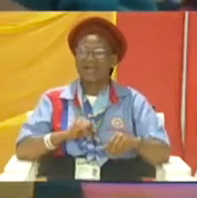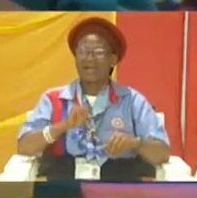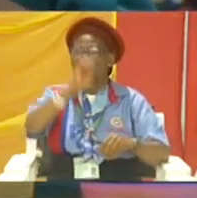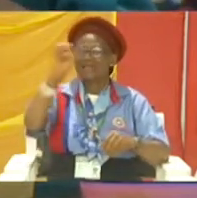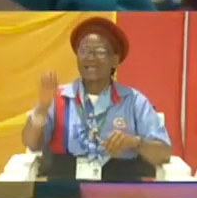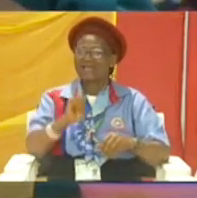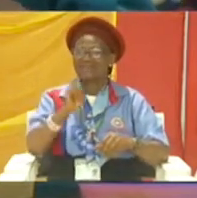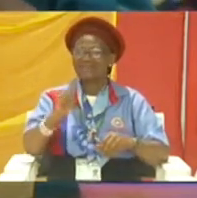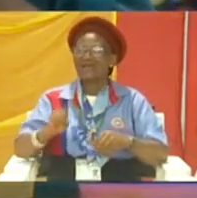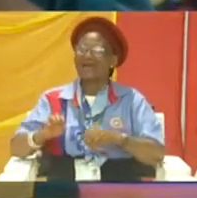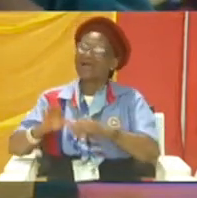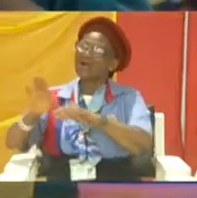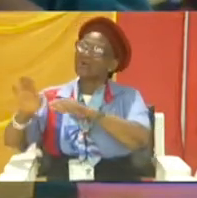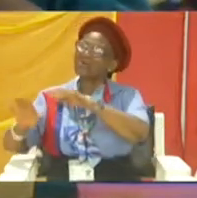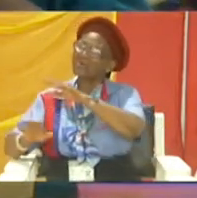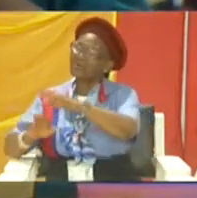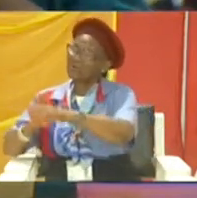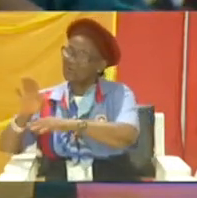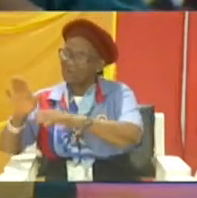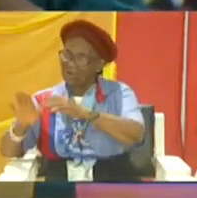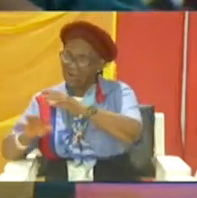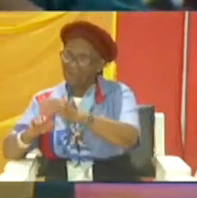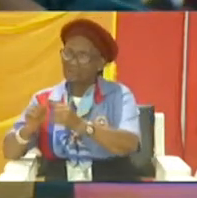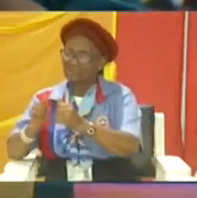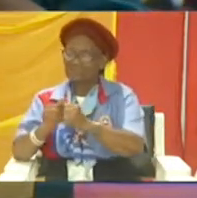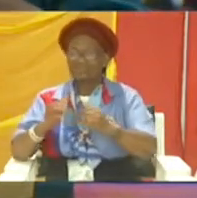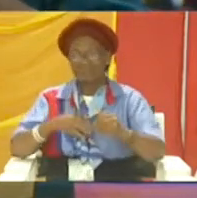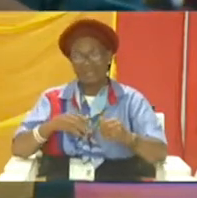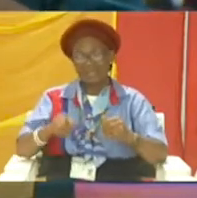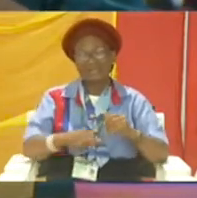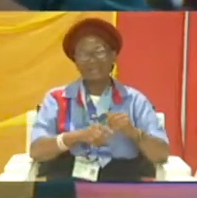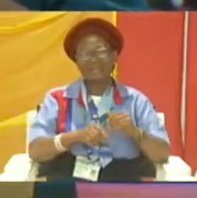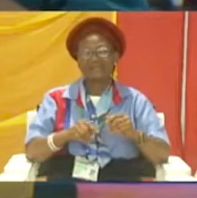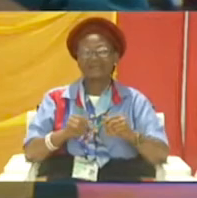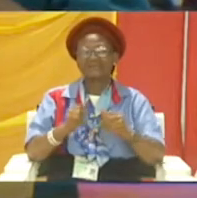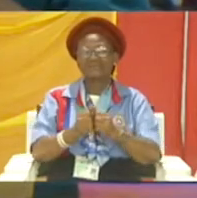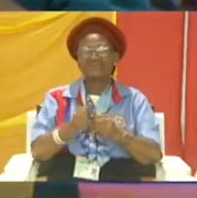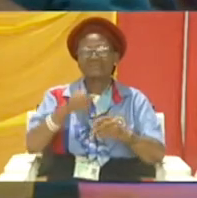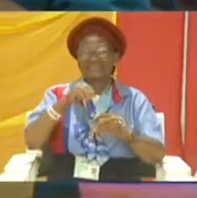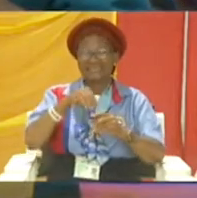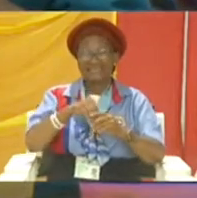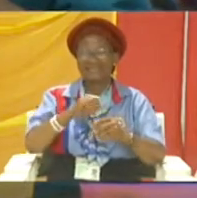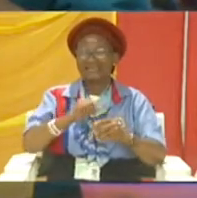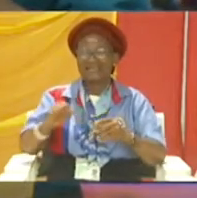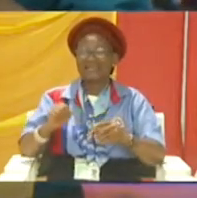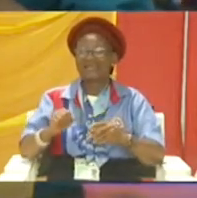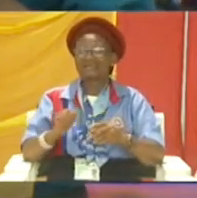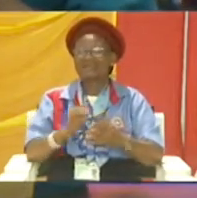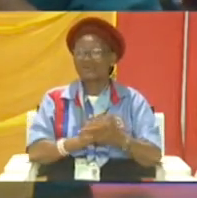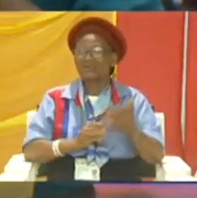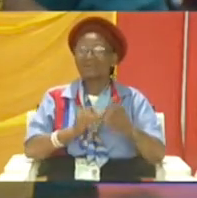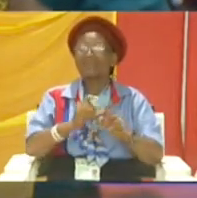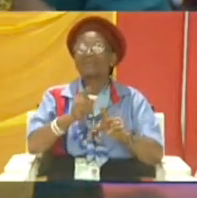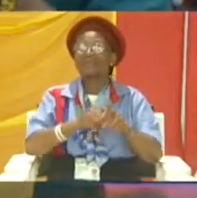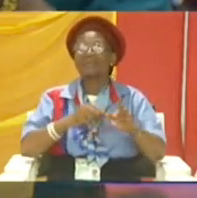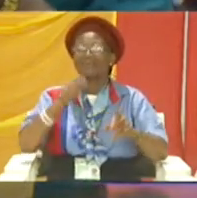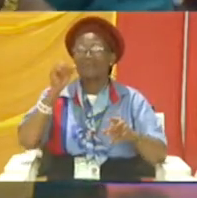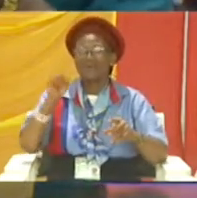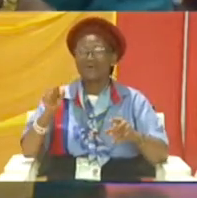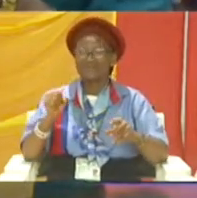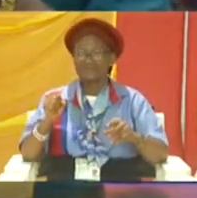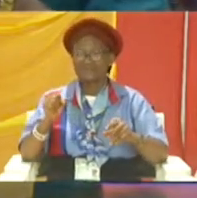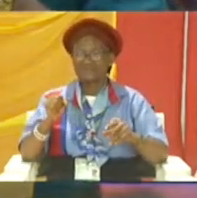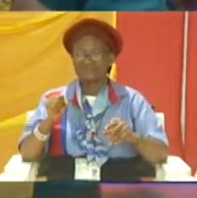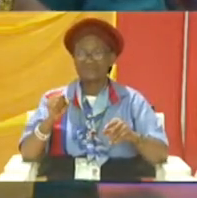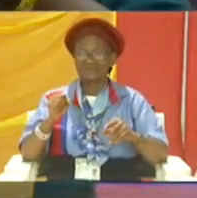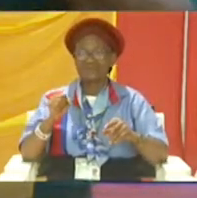But within a couple of months, because